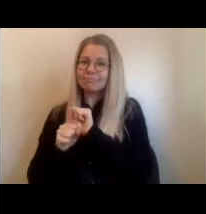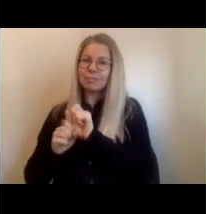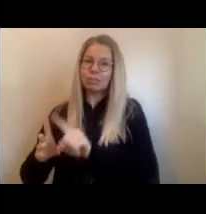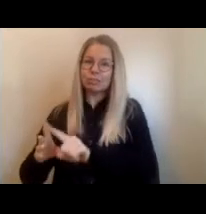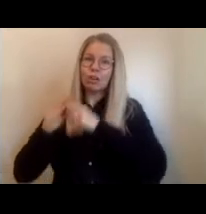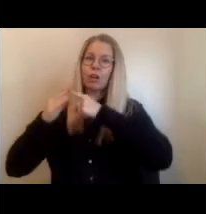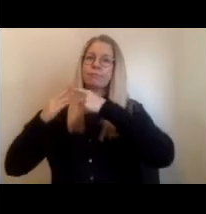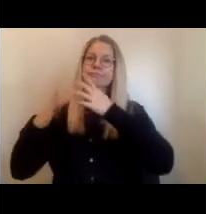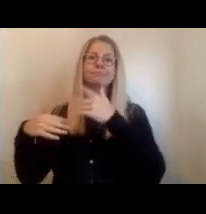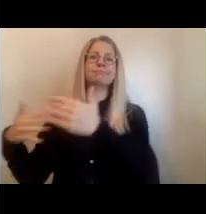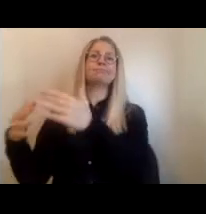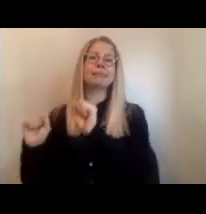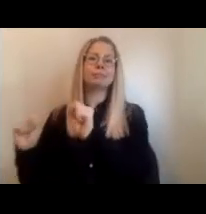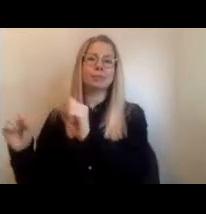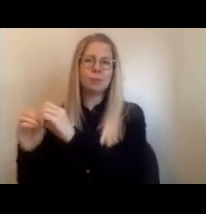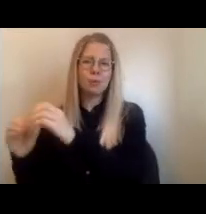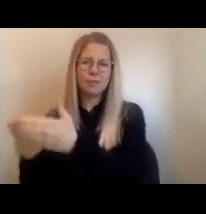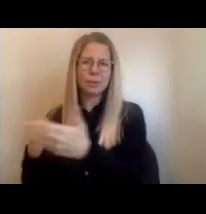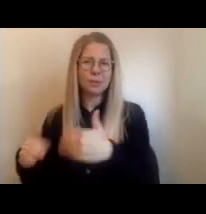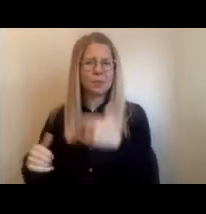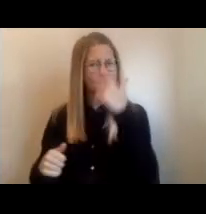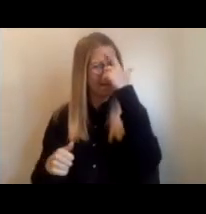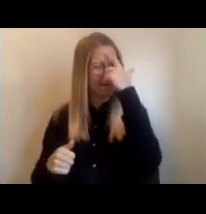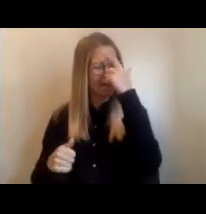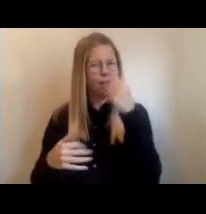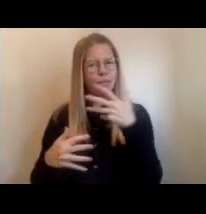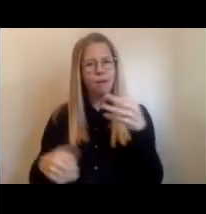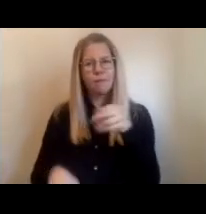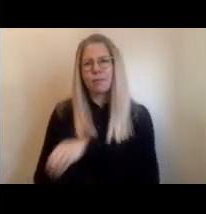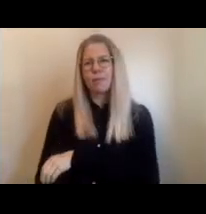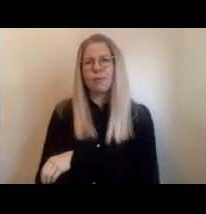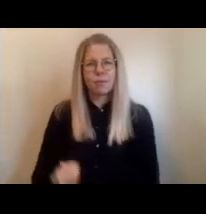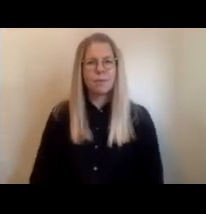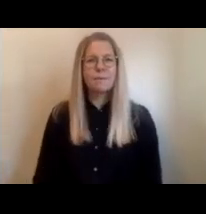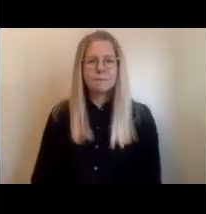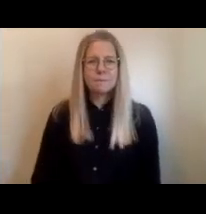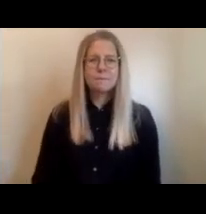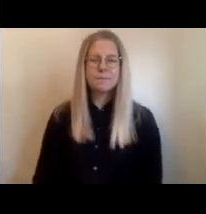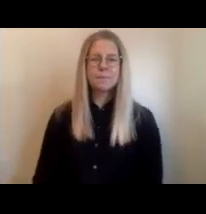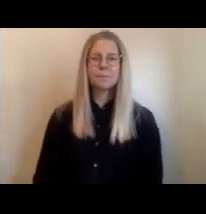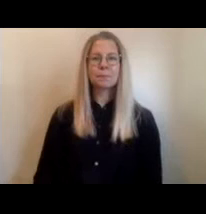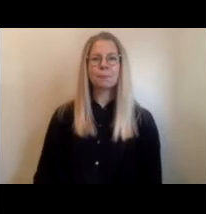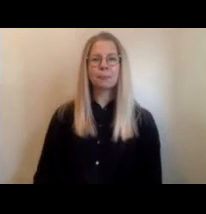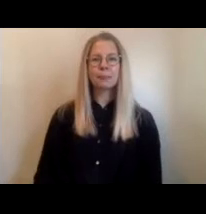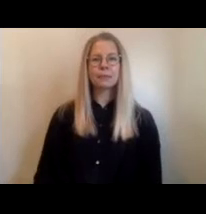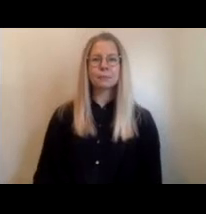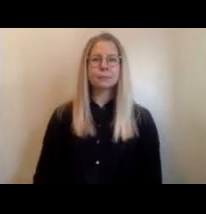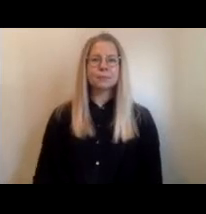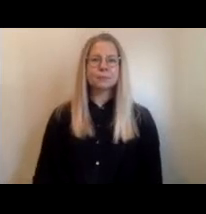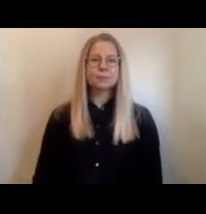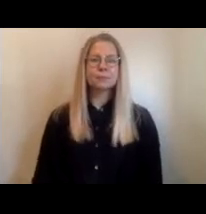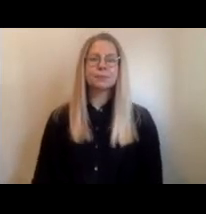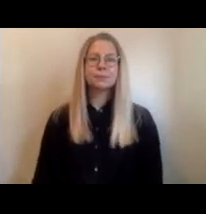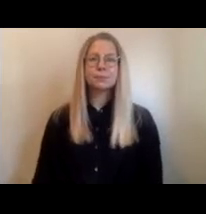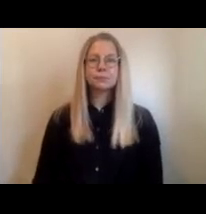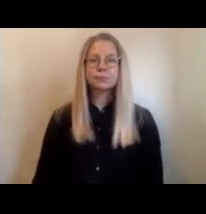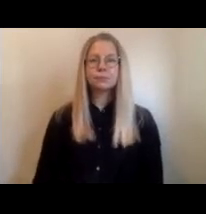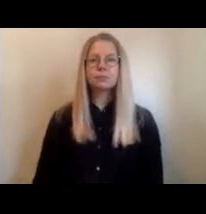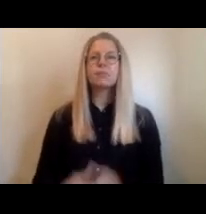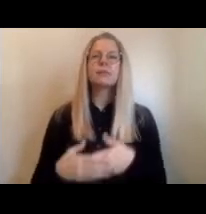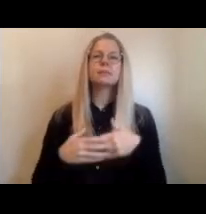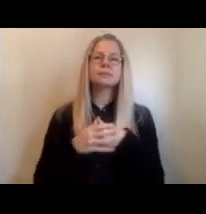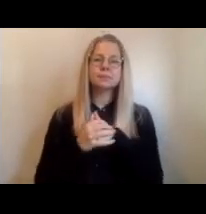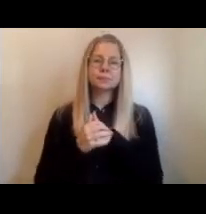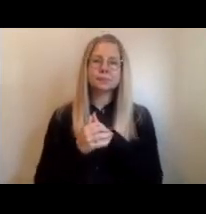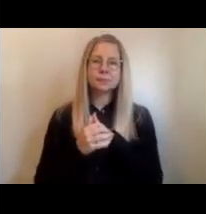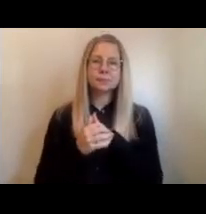matter in a lot of ways, isn't it? So let's give some more examples of things. Let's look at the negative side of this. So it's